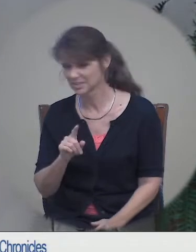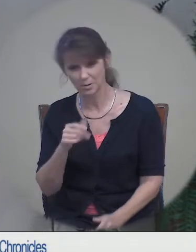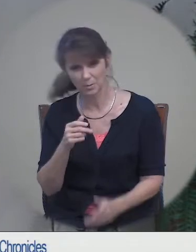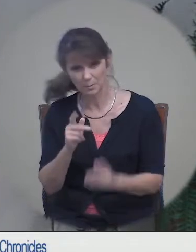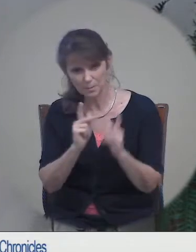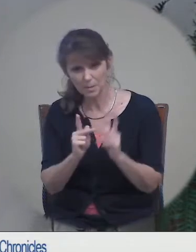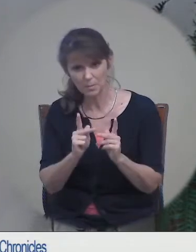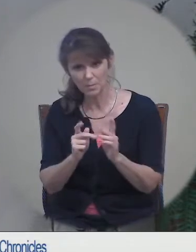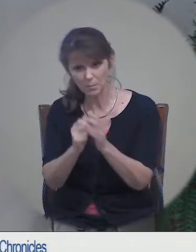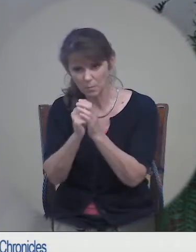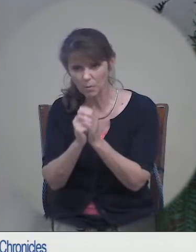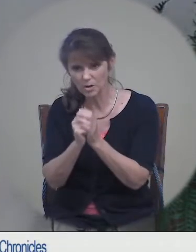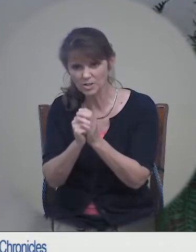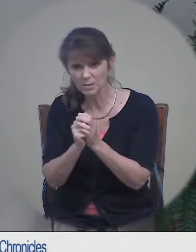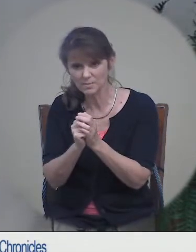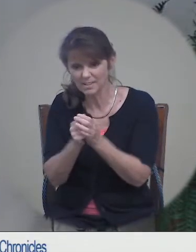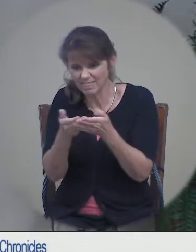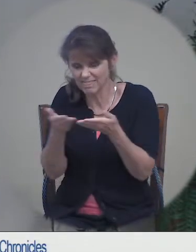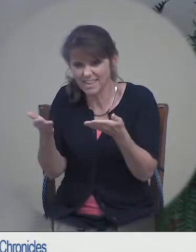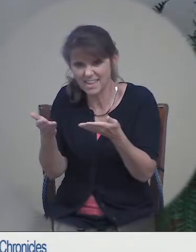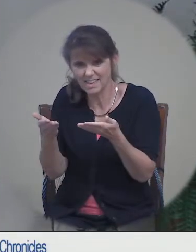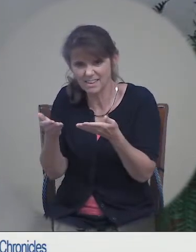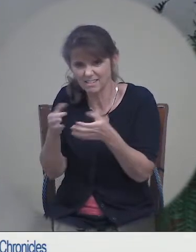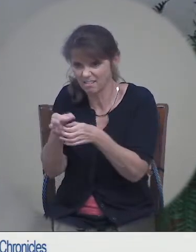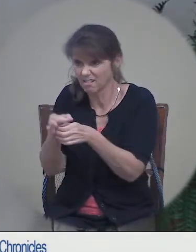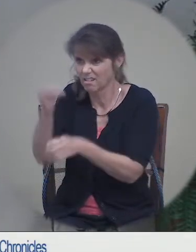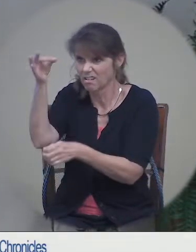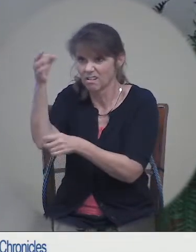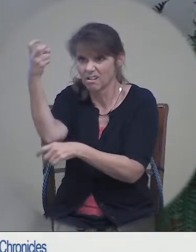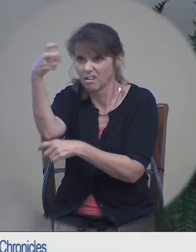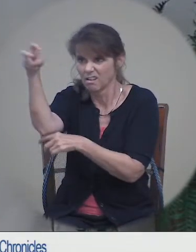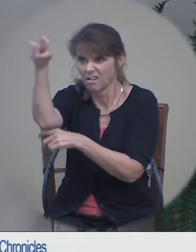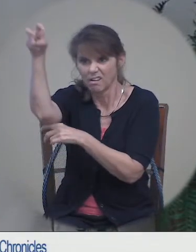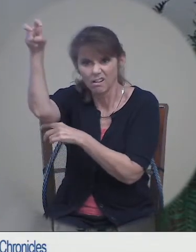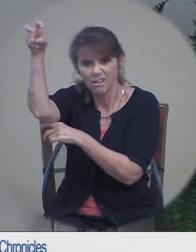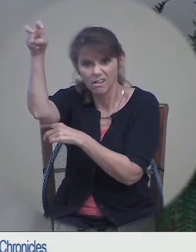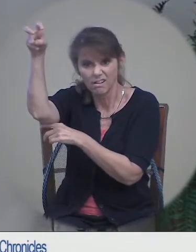thing instead of the one who actually provided the deliverance.